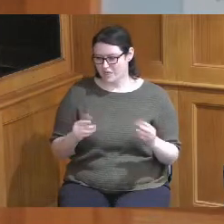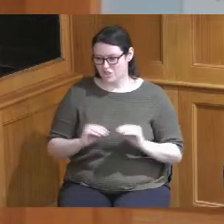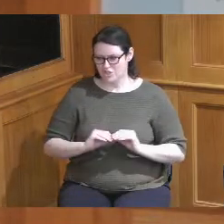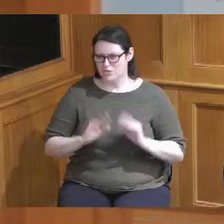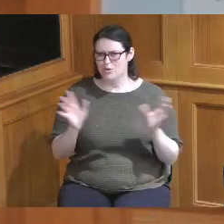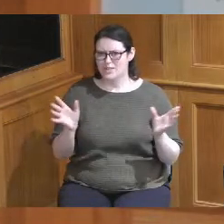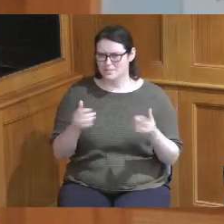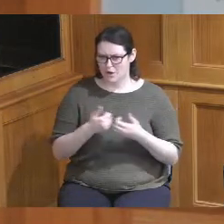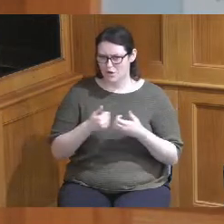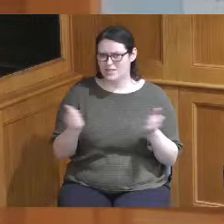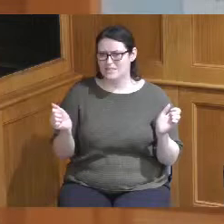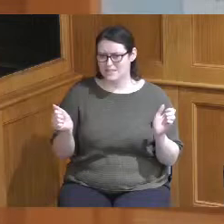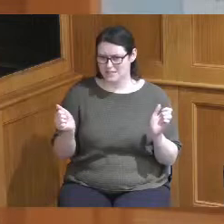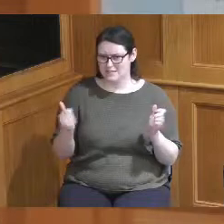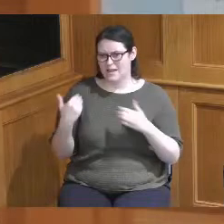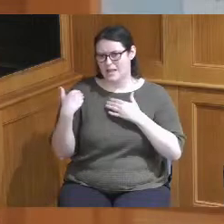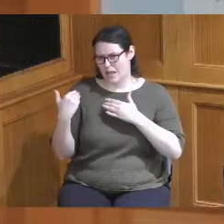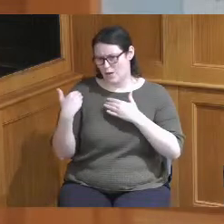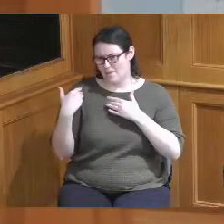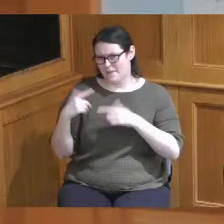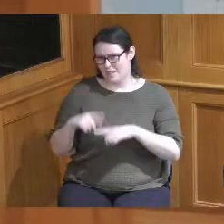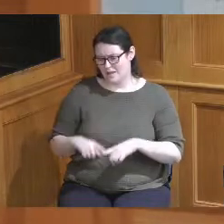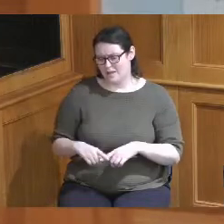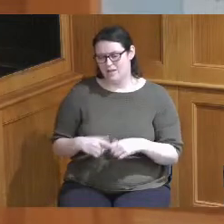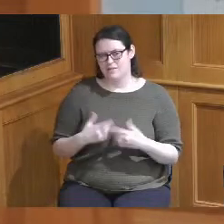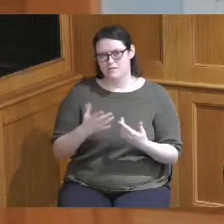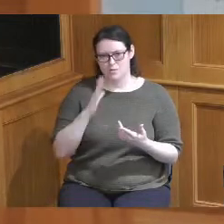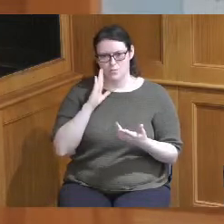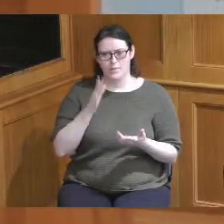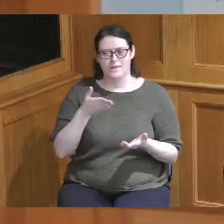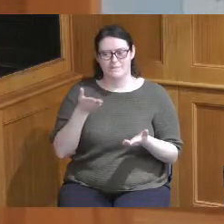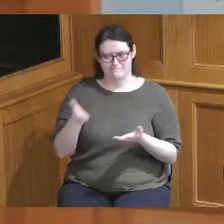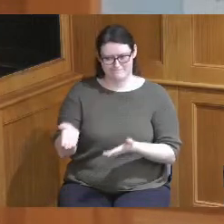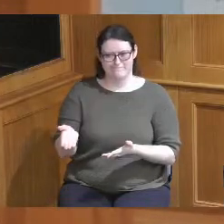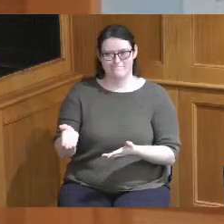transparency and accountability, and that's what this is going to deliver for us.